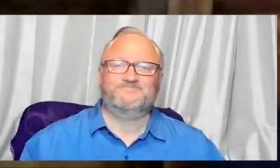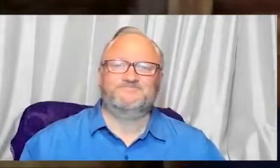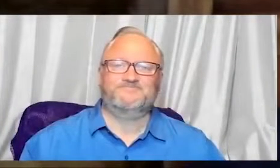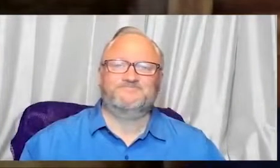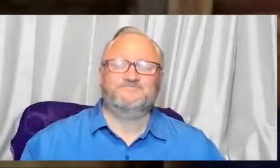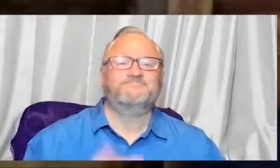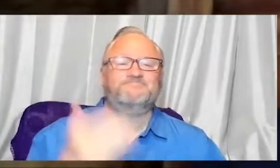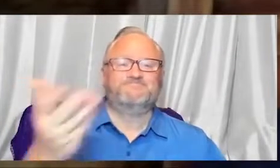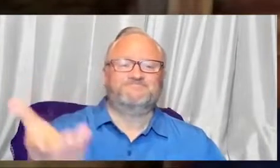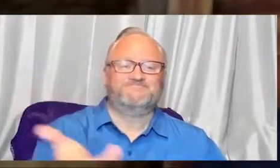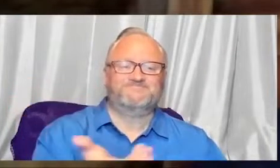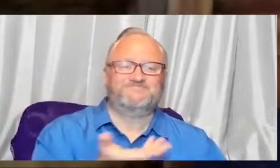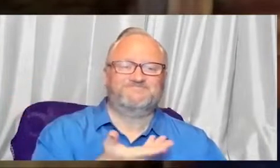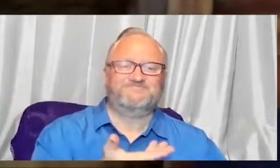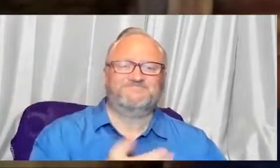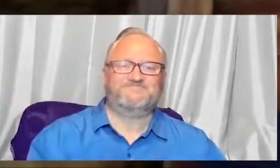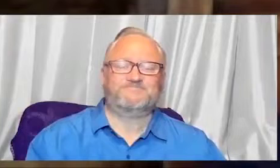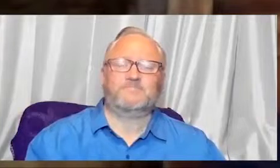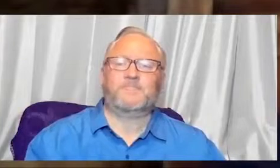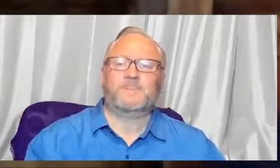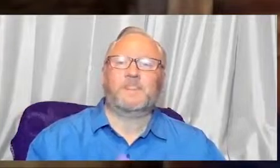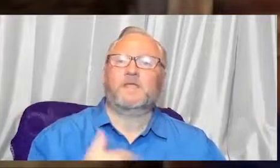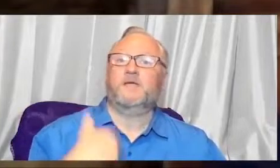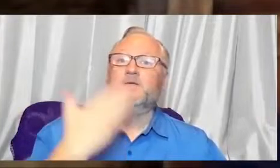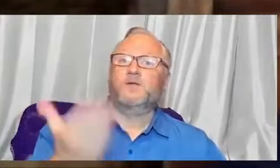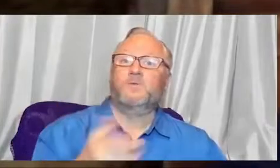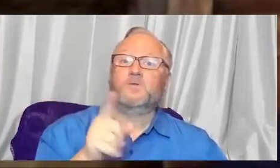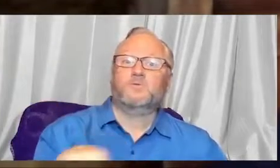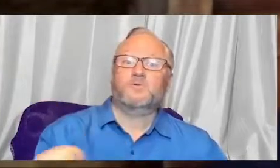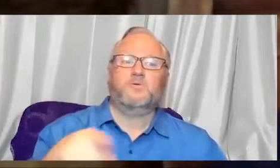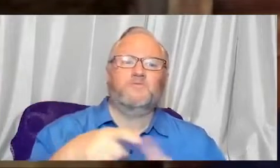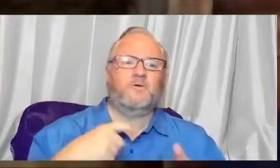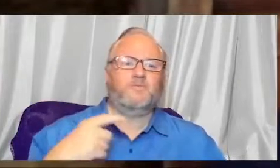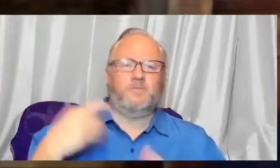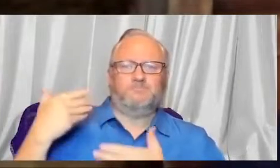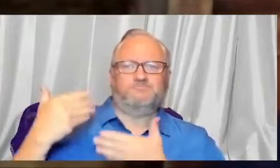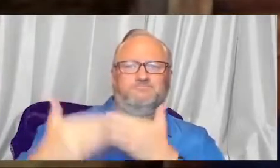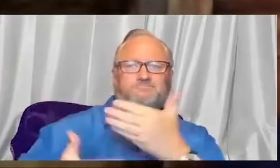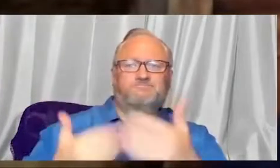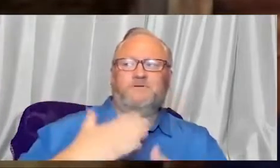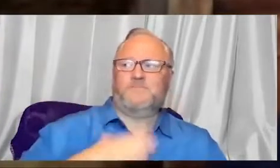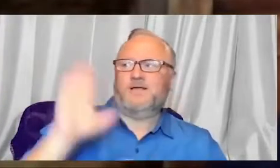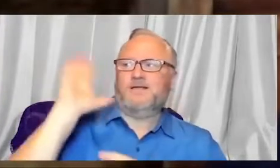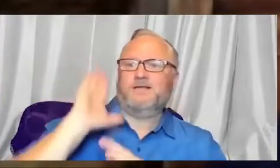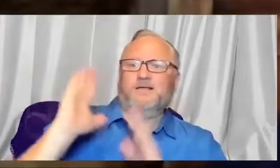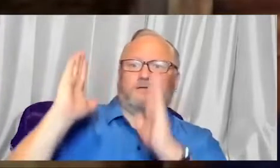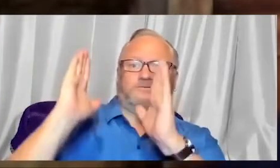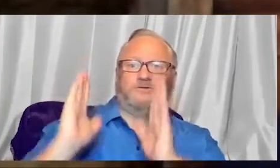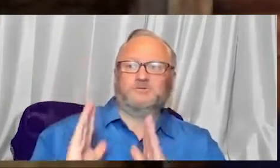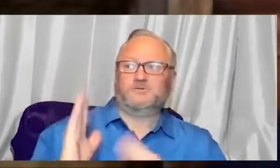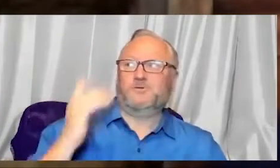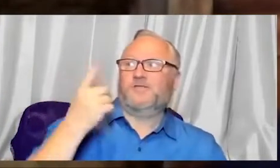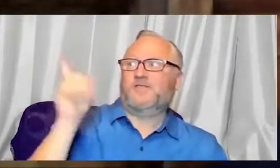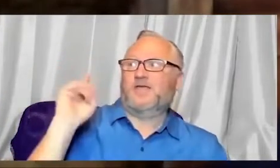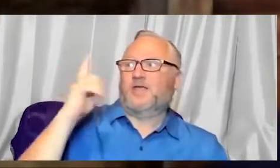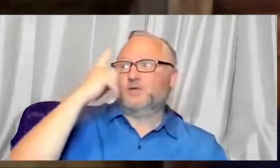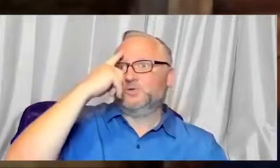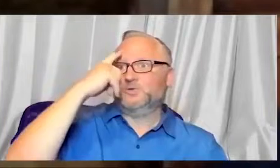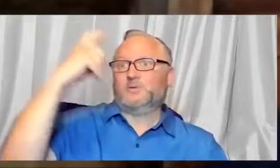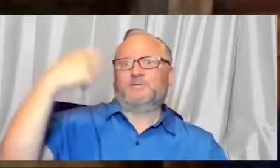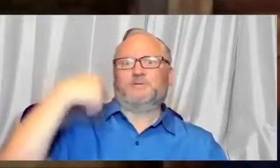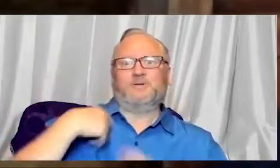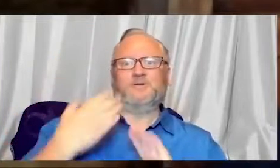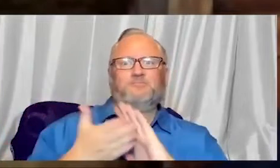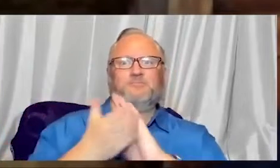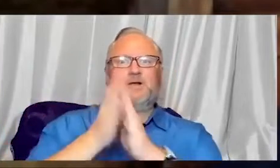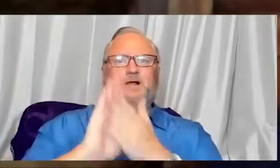Welcome. I welcome you from the heritage of my ancestors who dreamed me into being, from